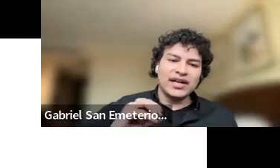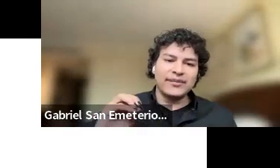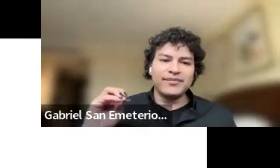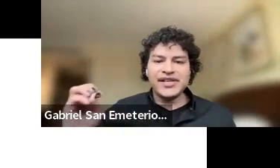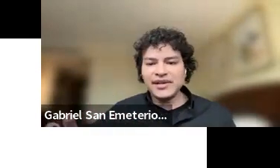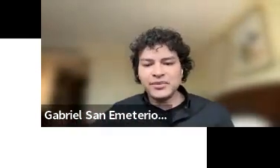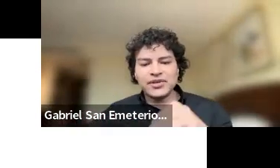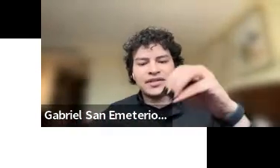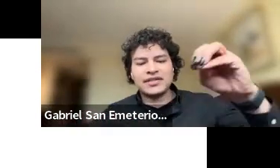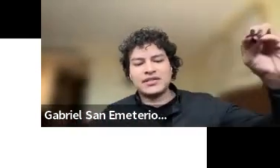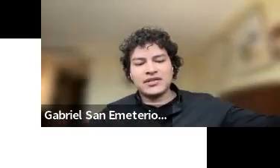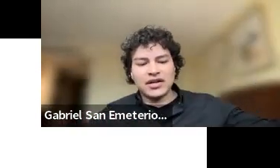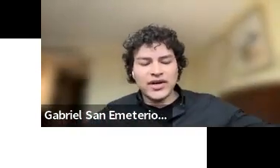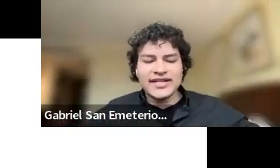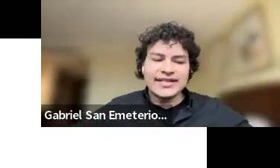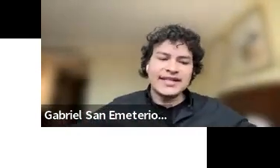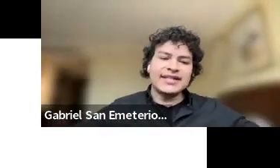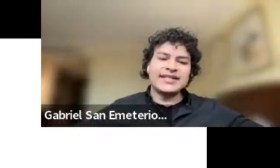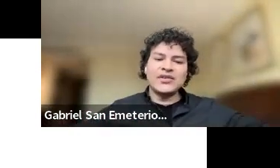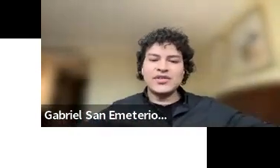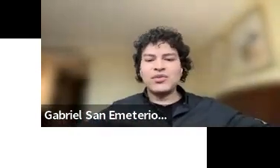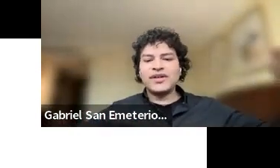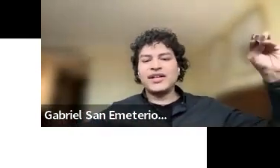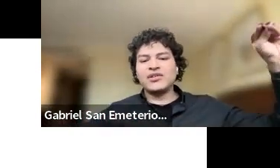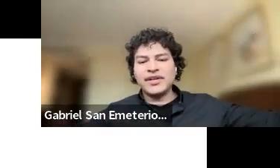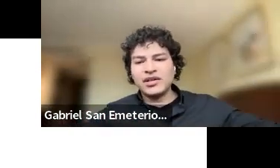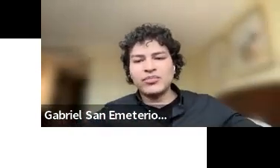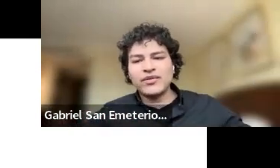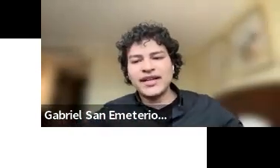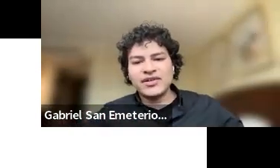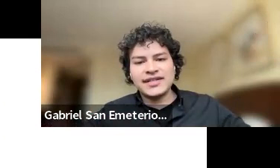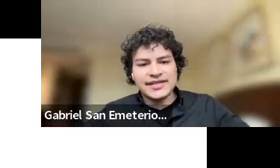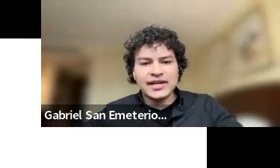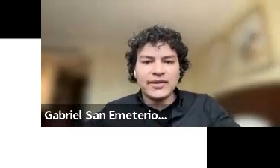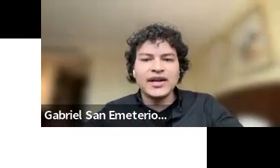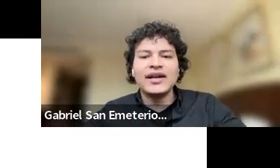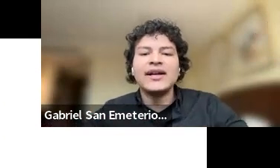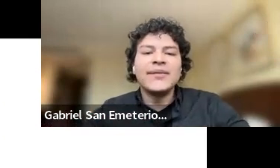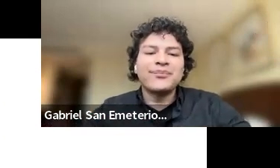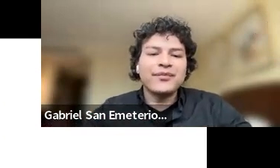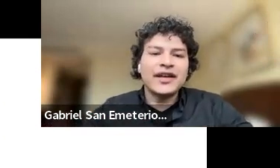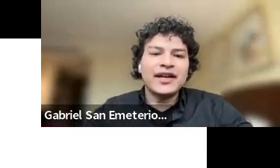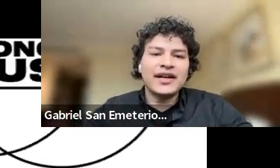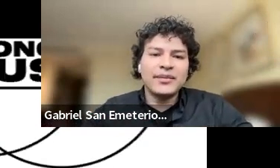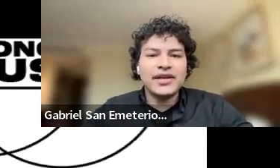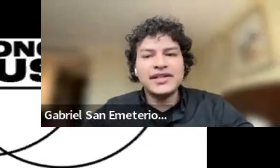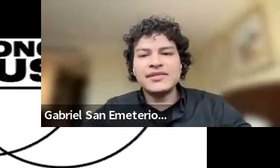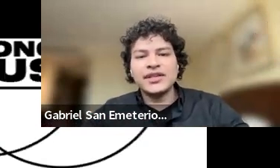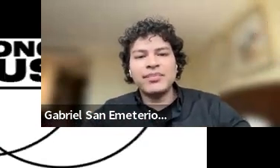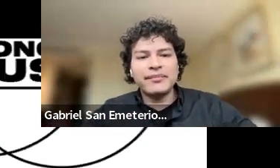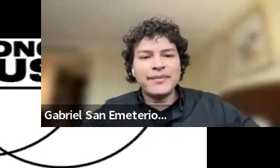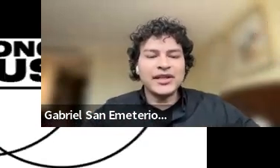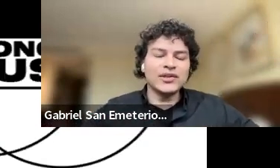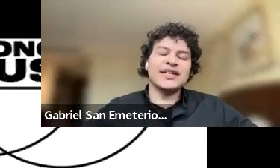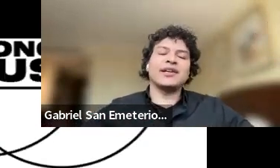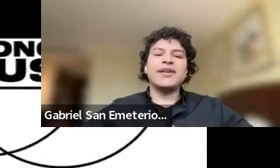to neighbors, acquaintances, service providers, medical providers, etc. And this is